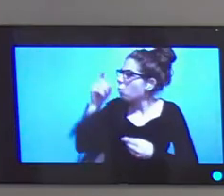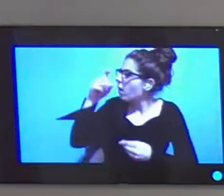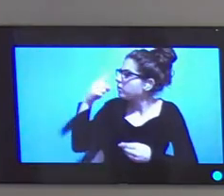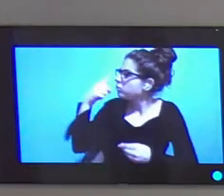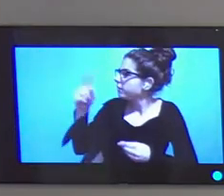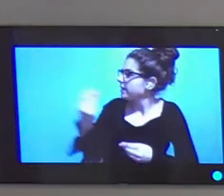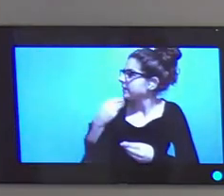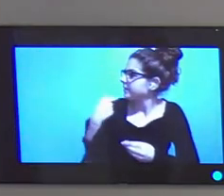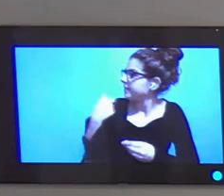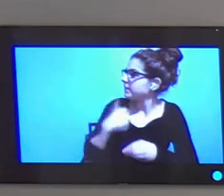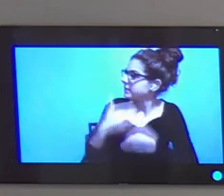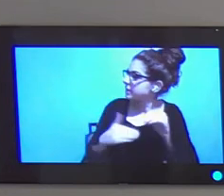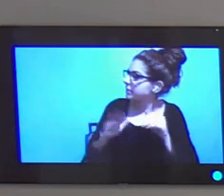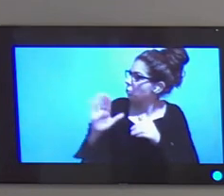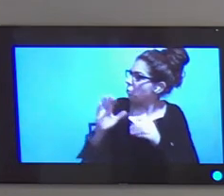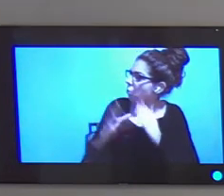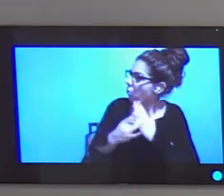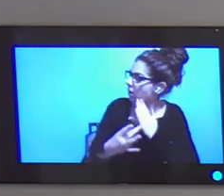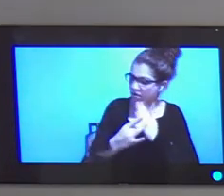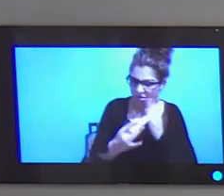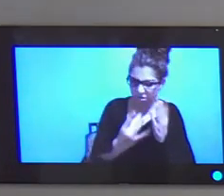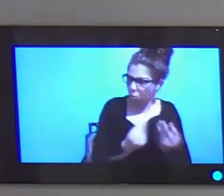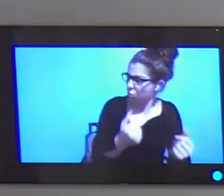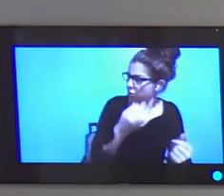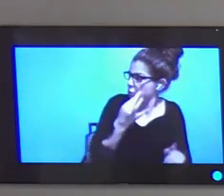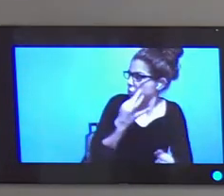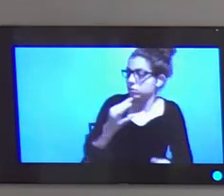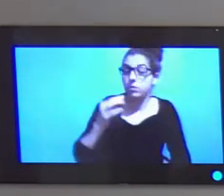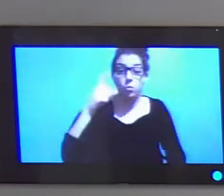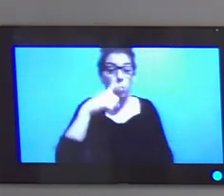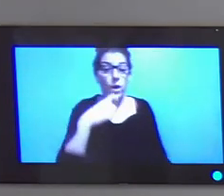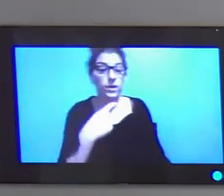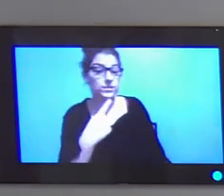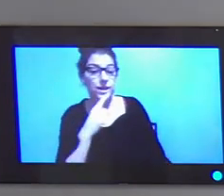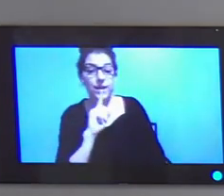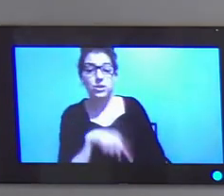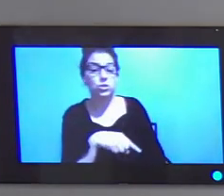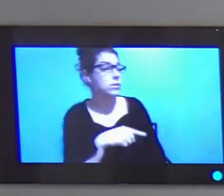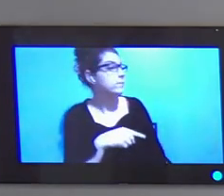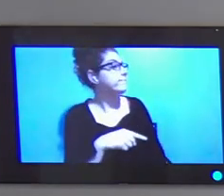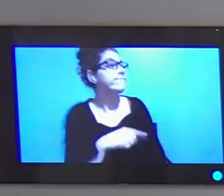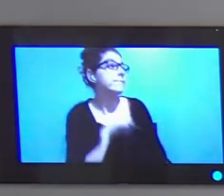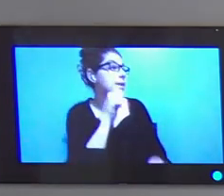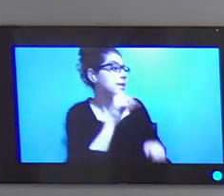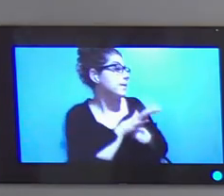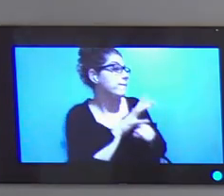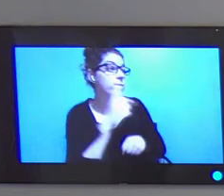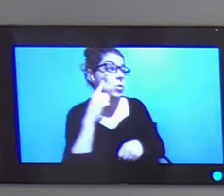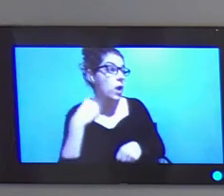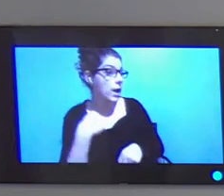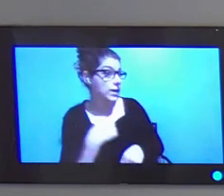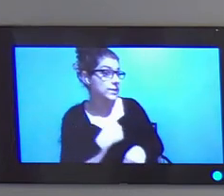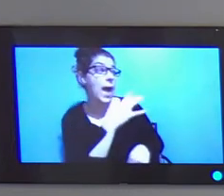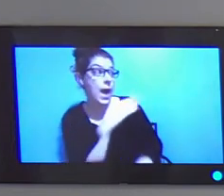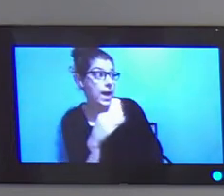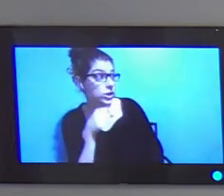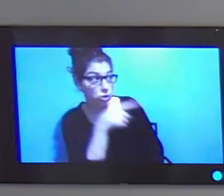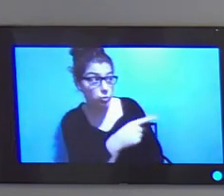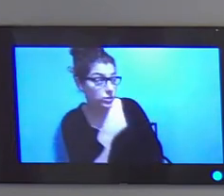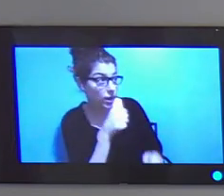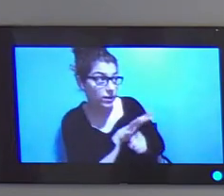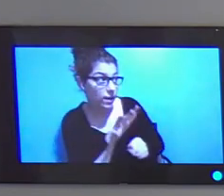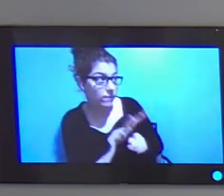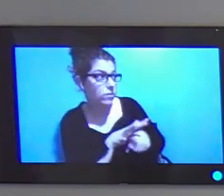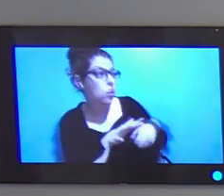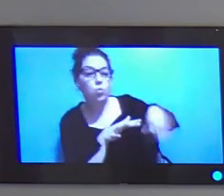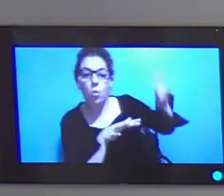out.' But the wise answered, saying, 'Since there will be not enough for us and for you, go rather to the dealers